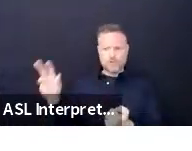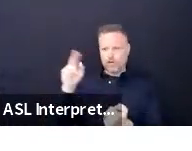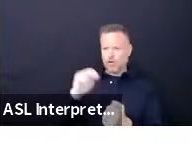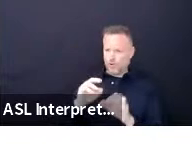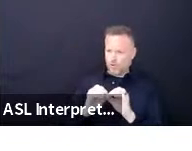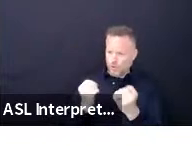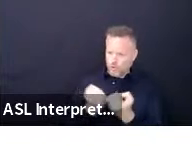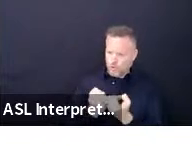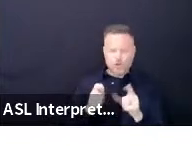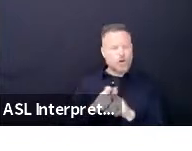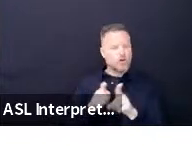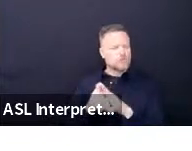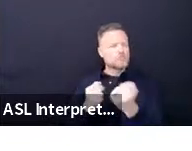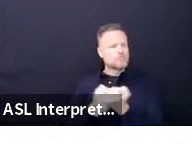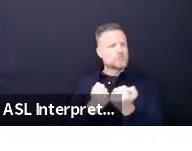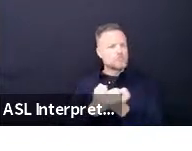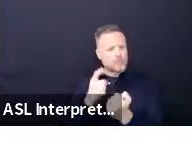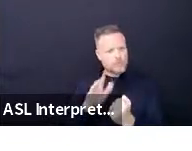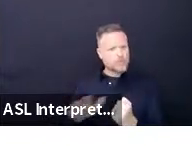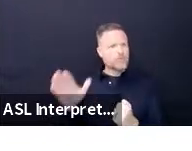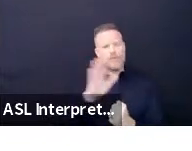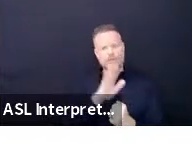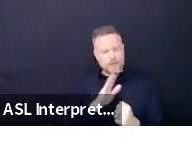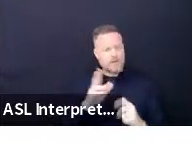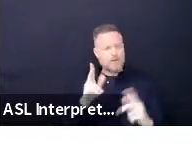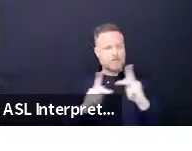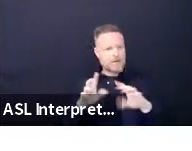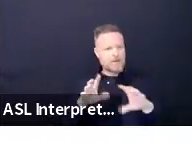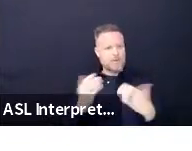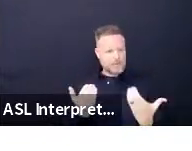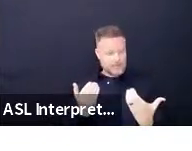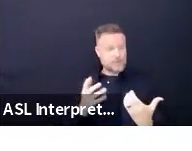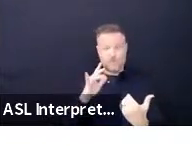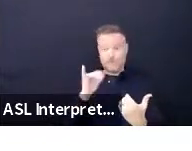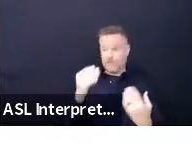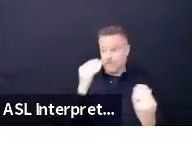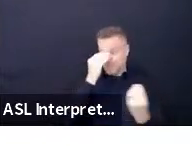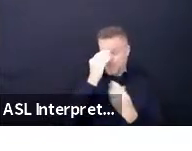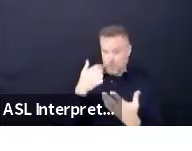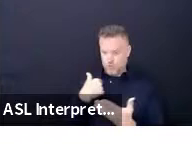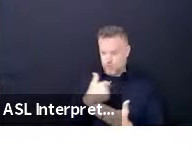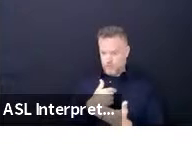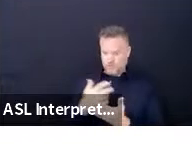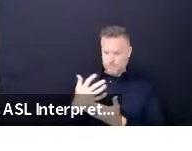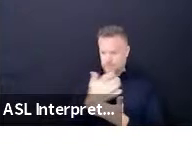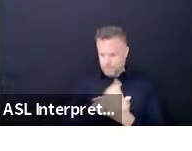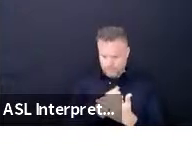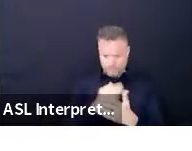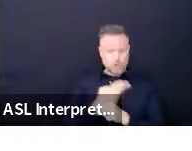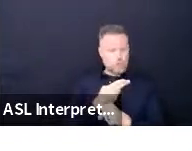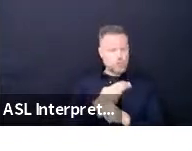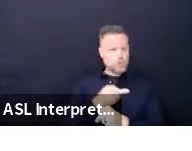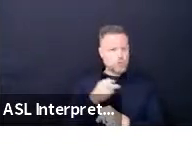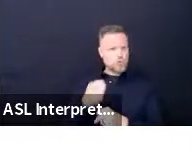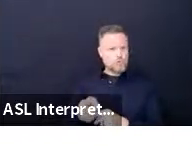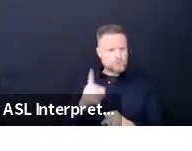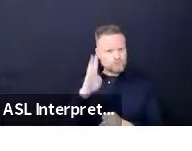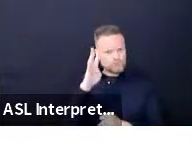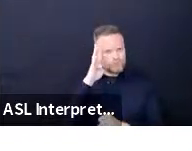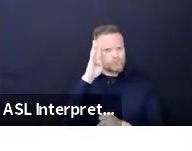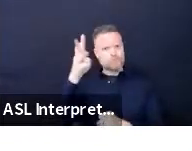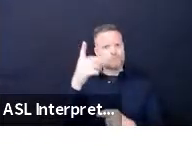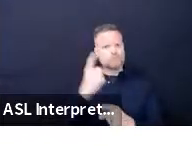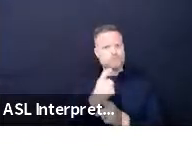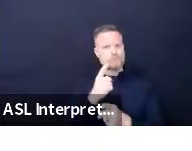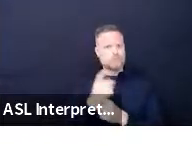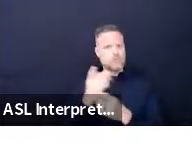those populations they serve, so that we can take all that information and use it in crafting not only